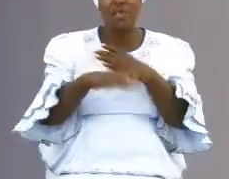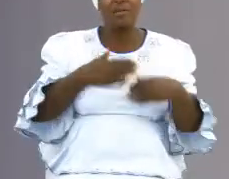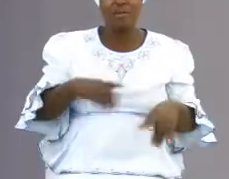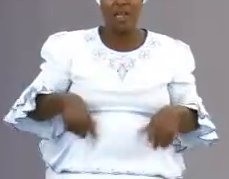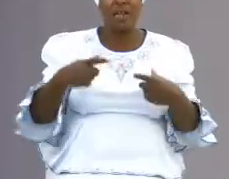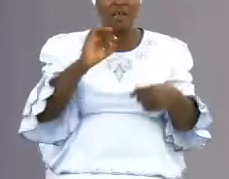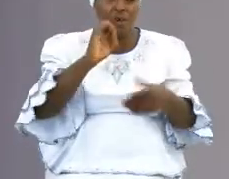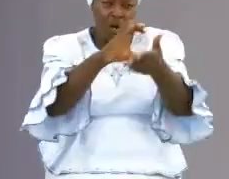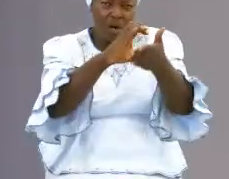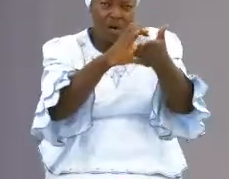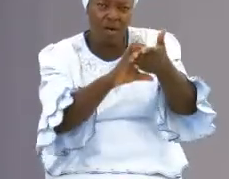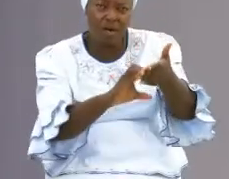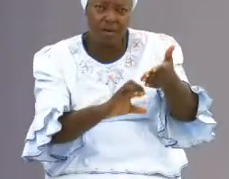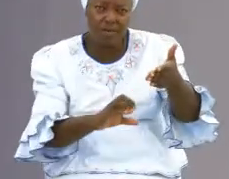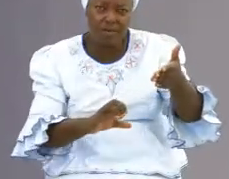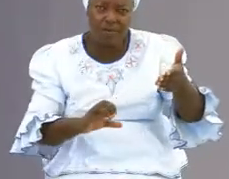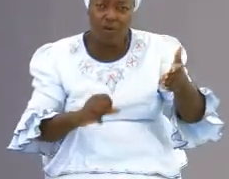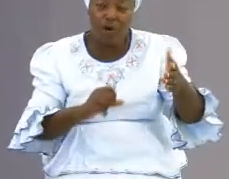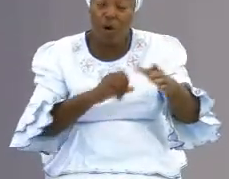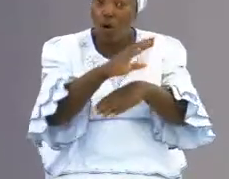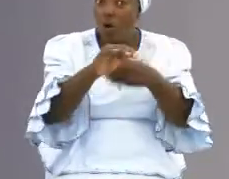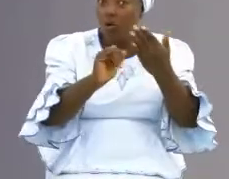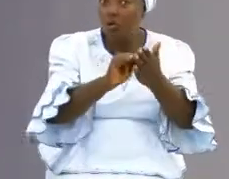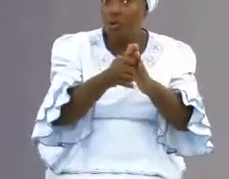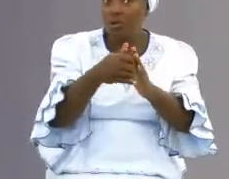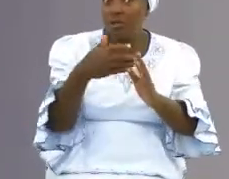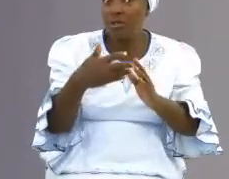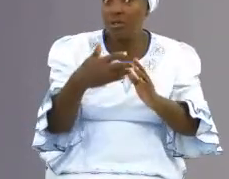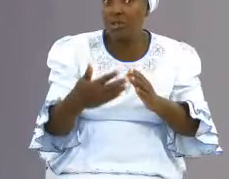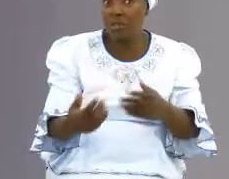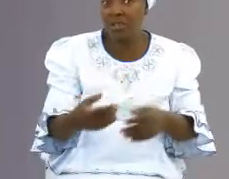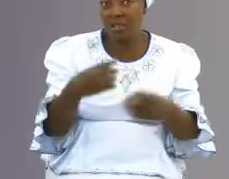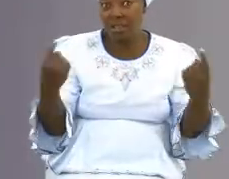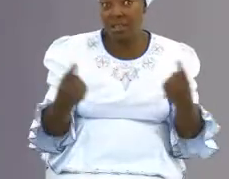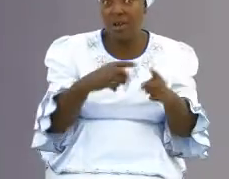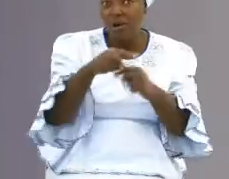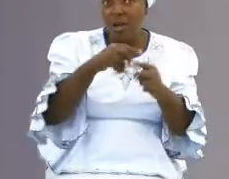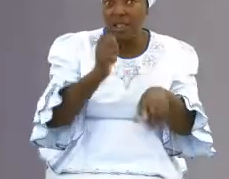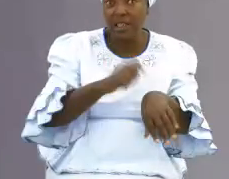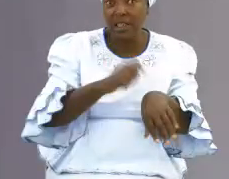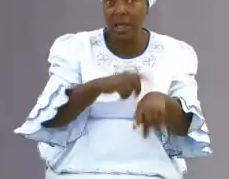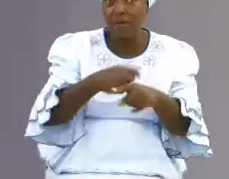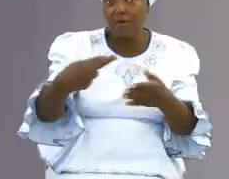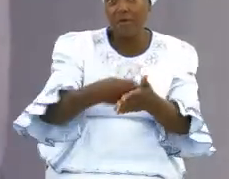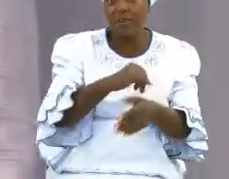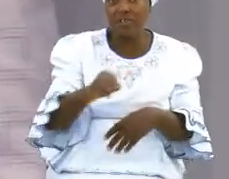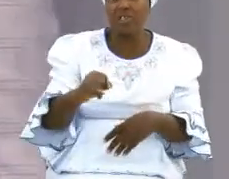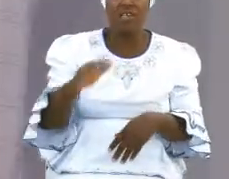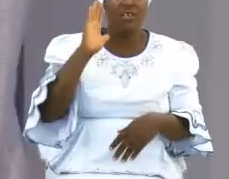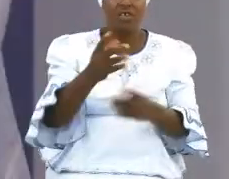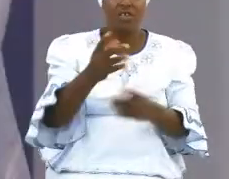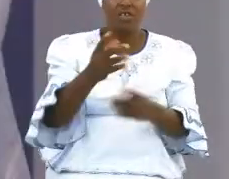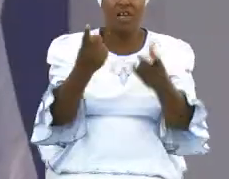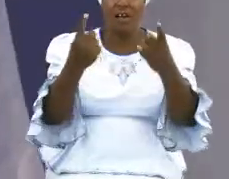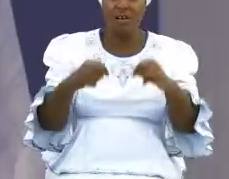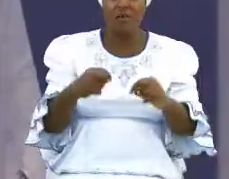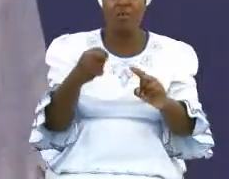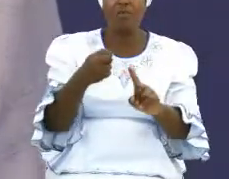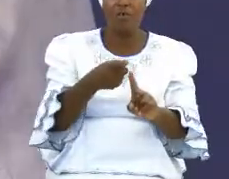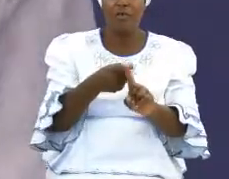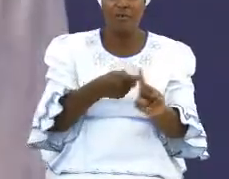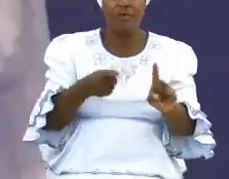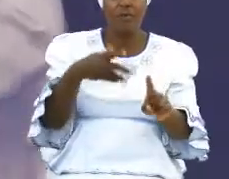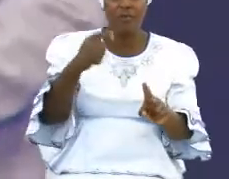blot out all those things when the times of refreshing shall come from